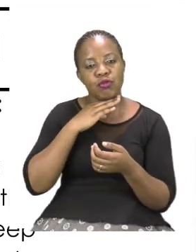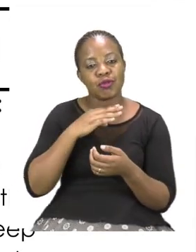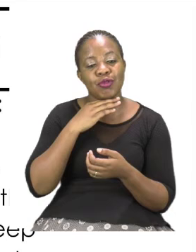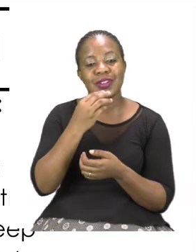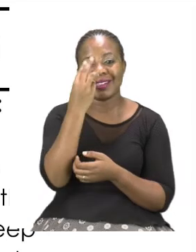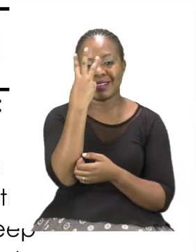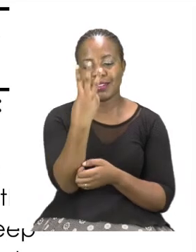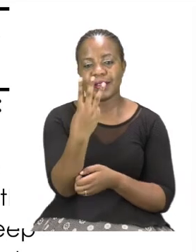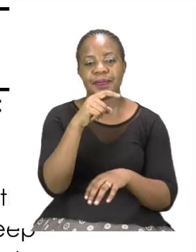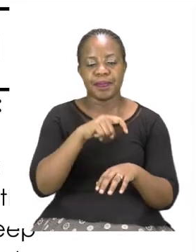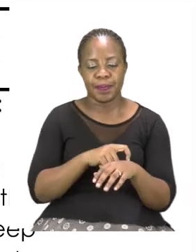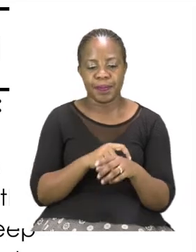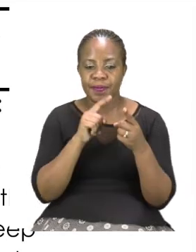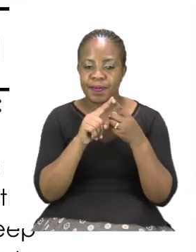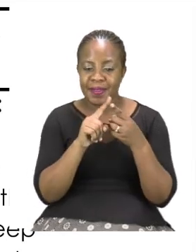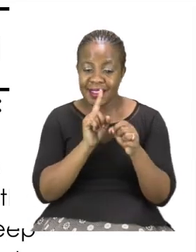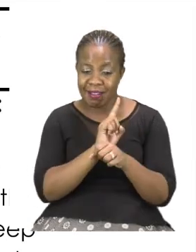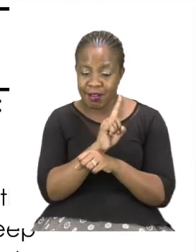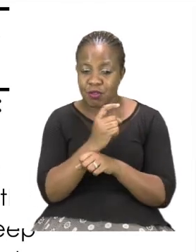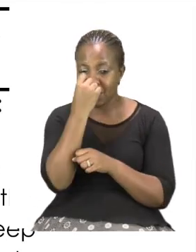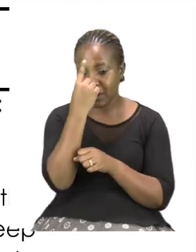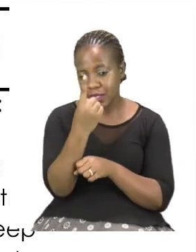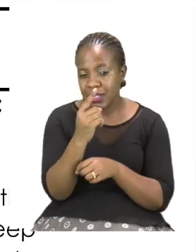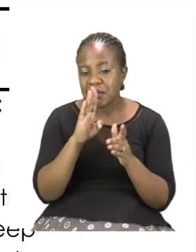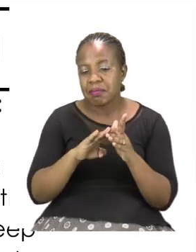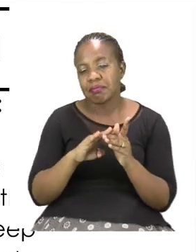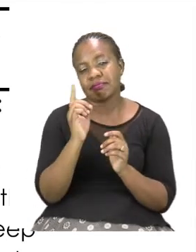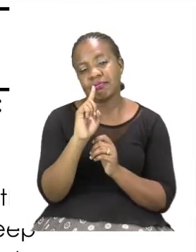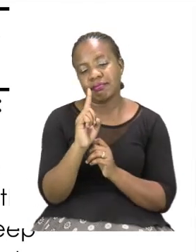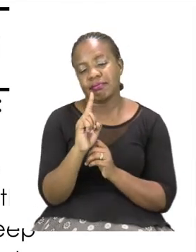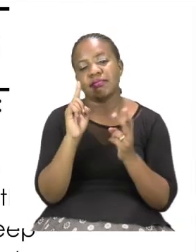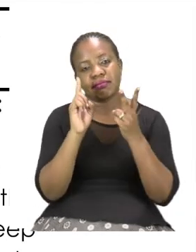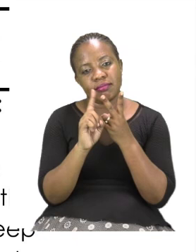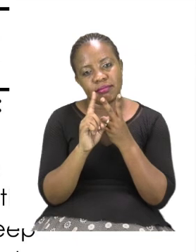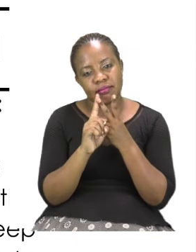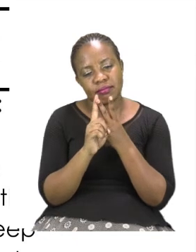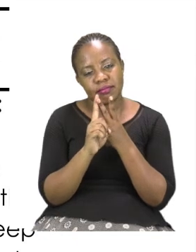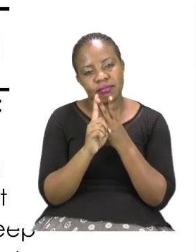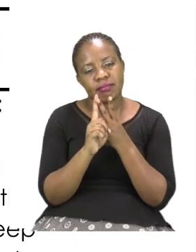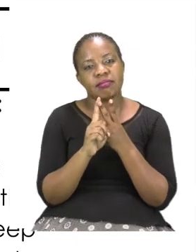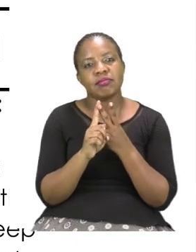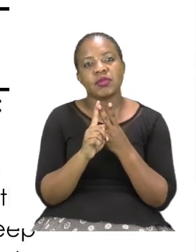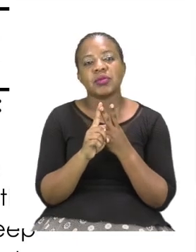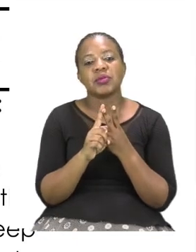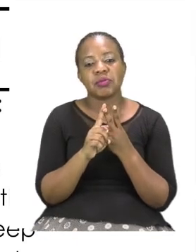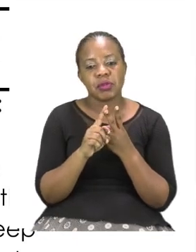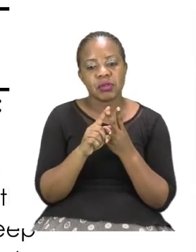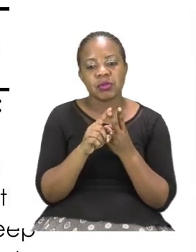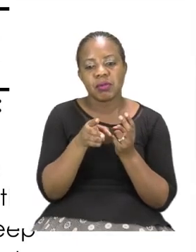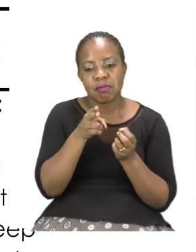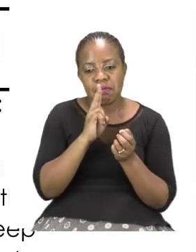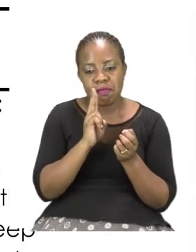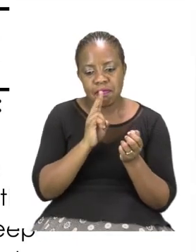one is to understand what it is all about. The second one is to find our answers. And